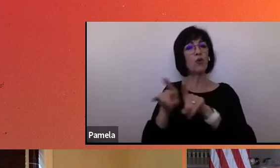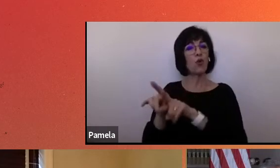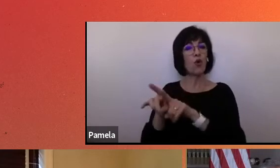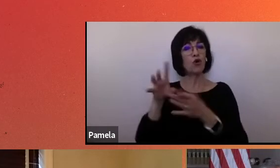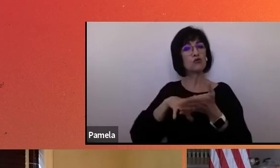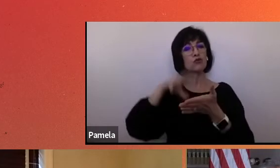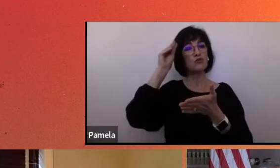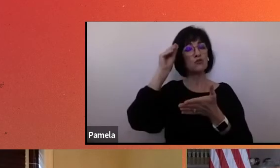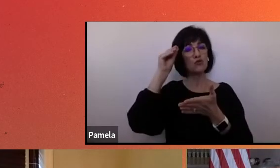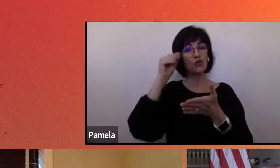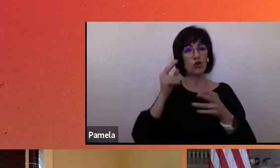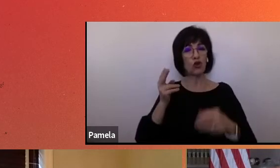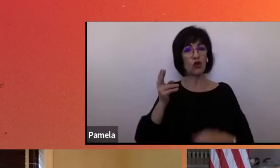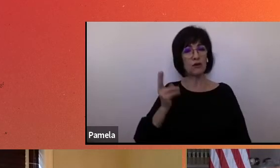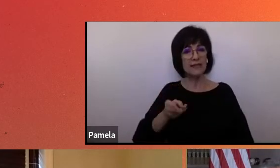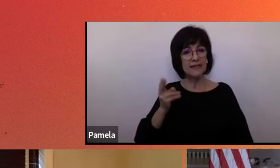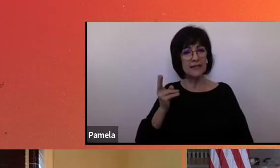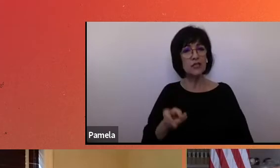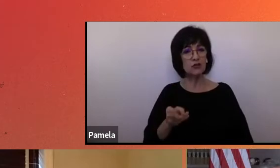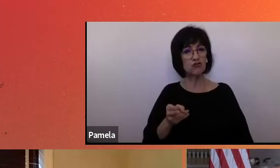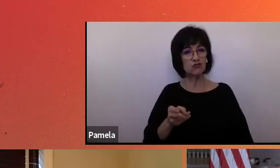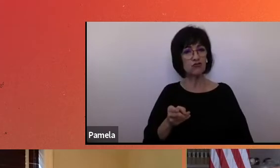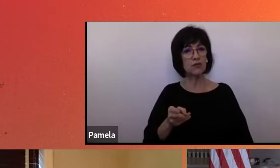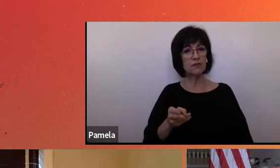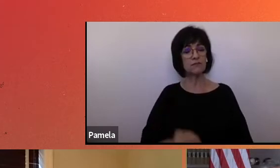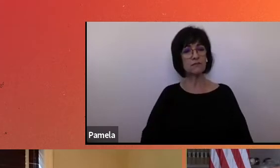that's not so celebratory?